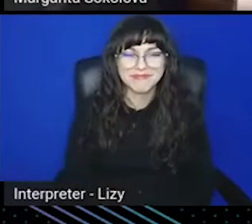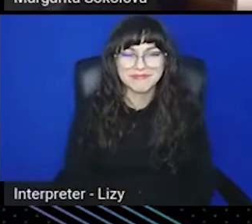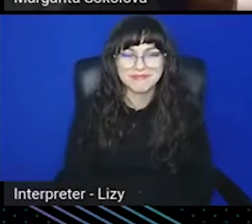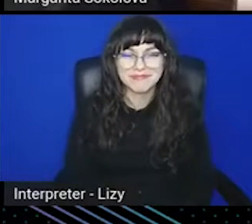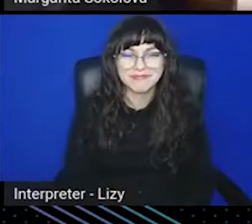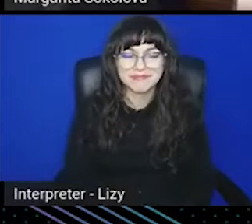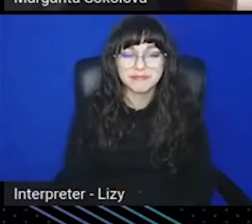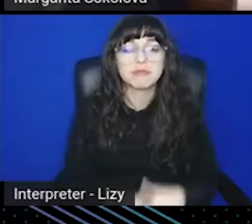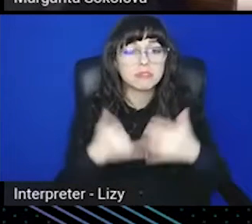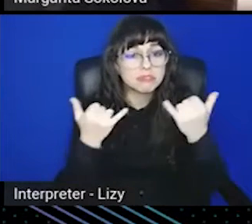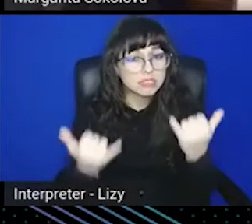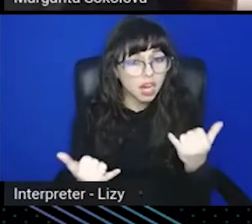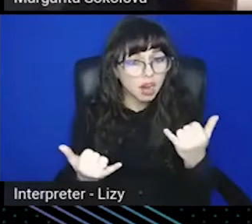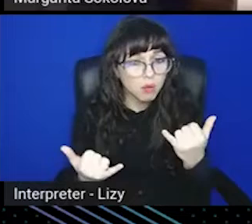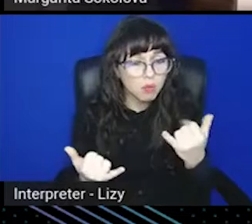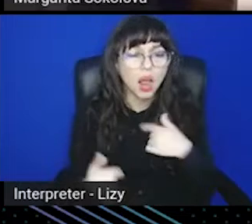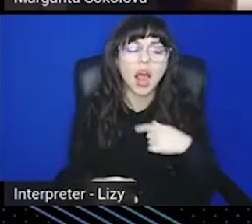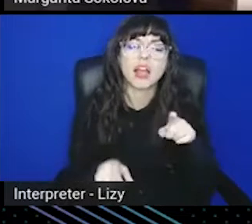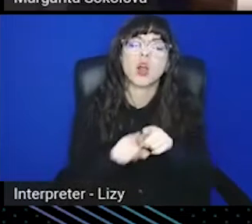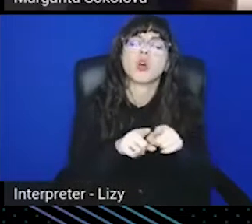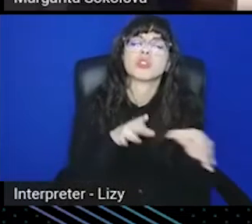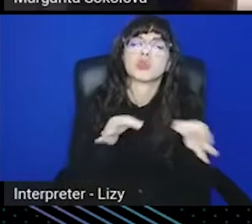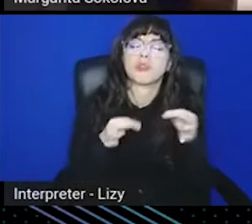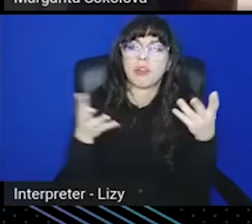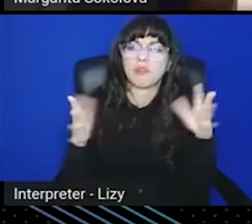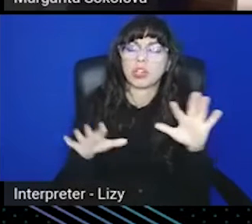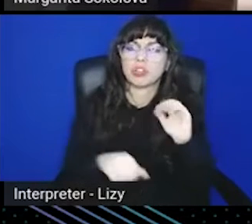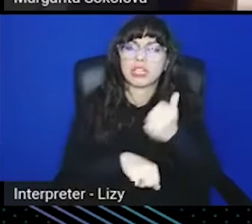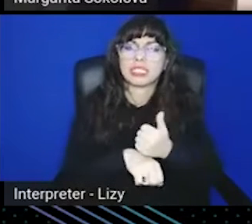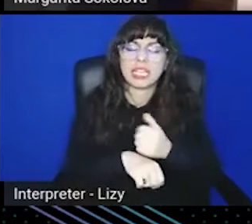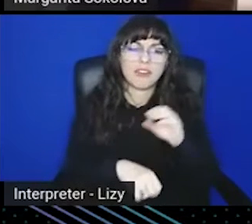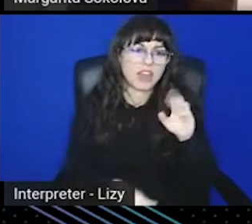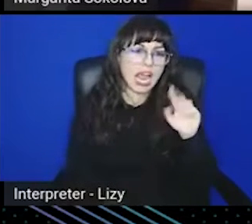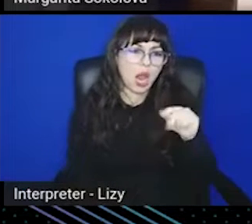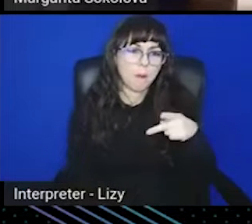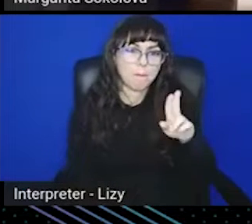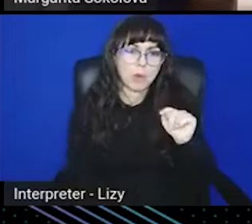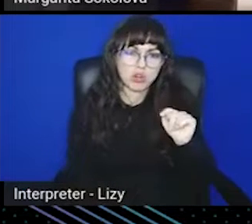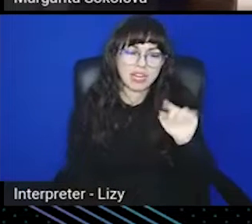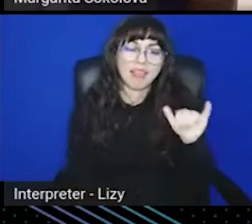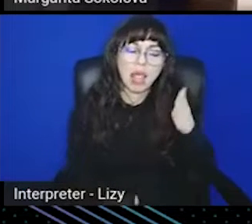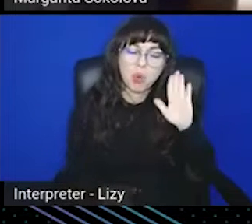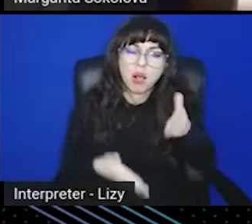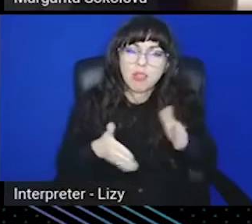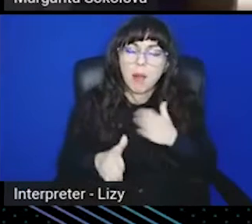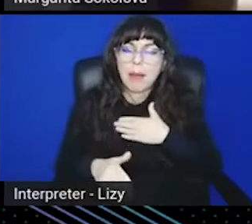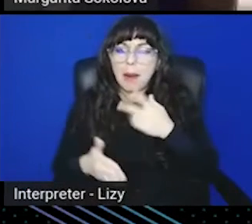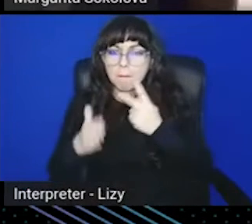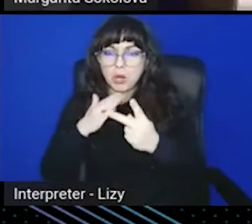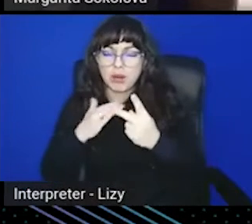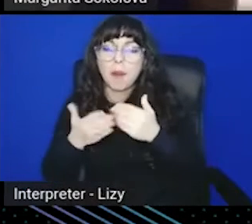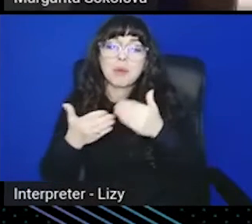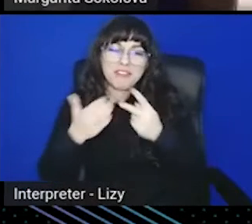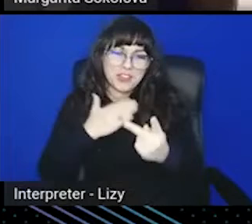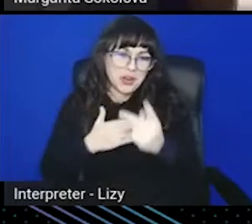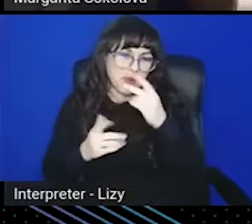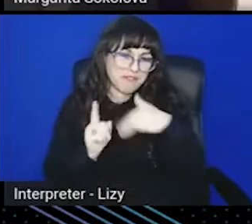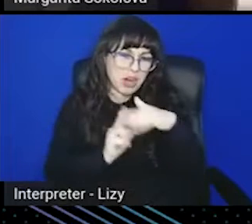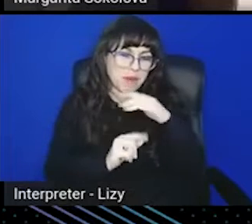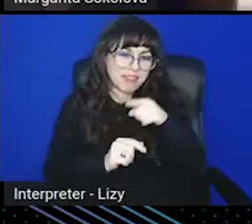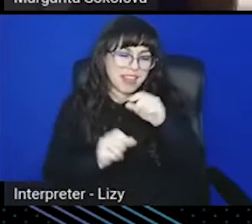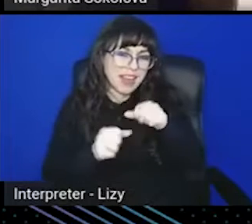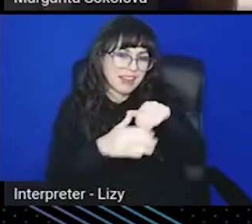Now, I also have defined a set of outputs, and this will allow my preview environments to access